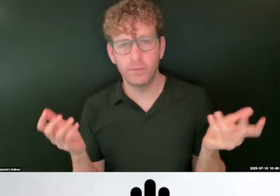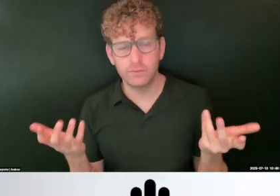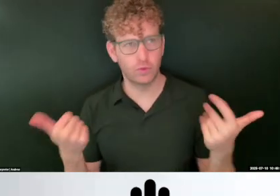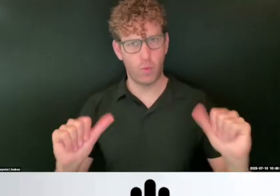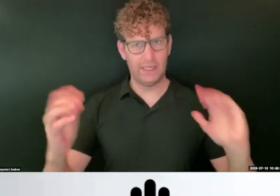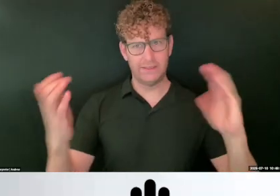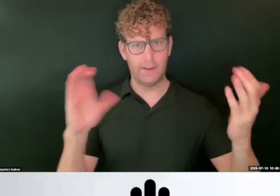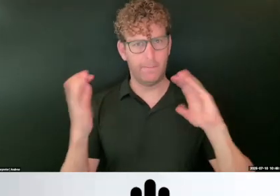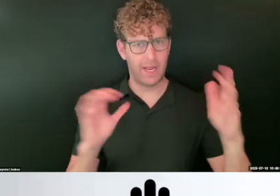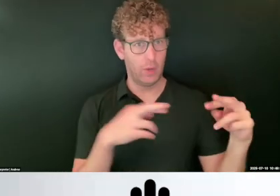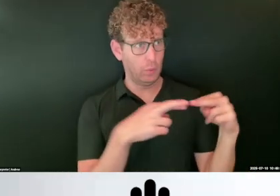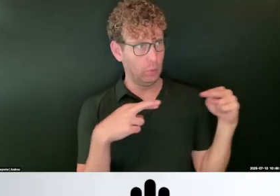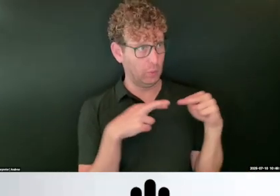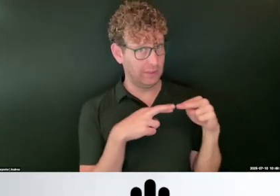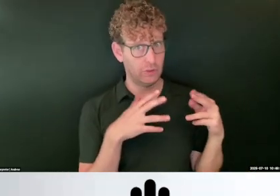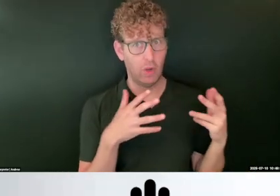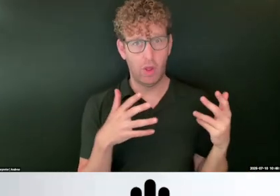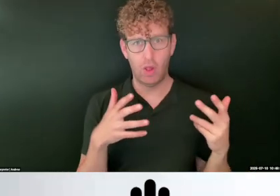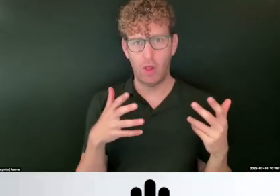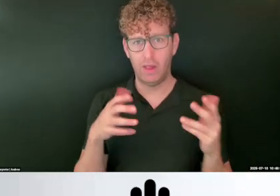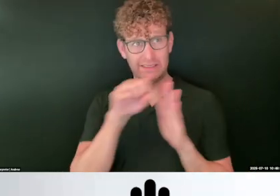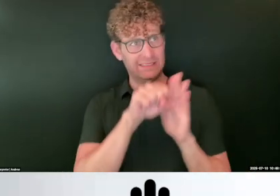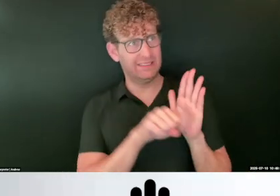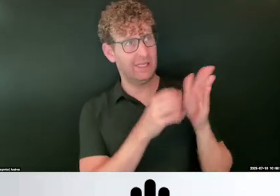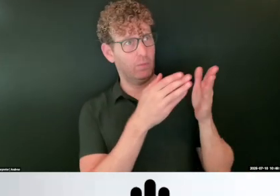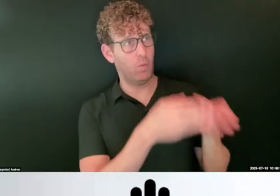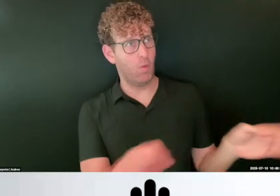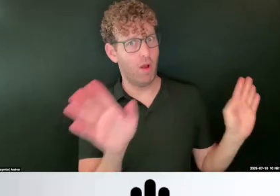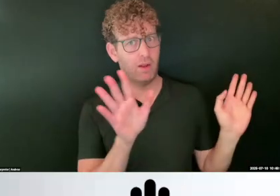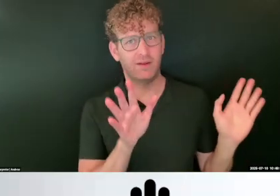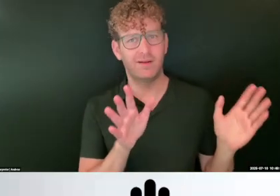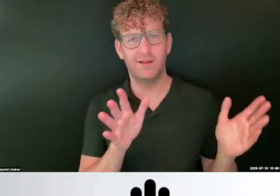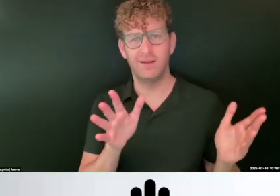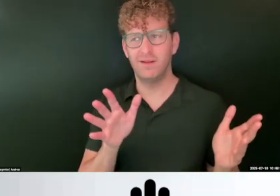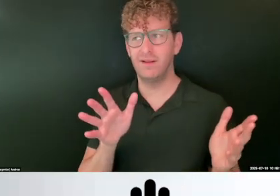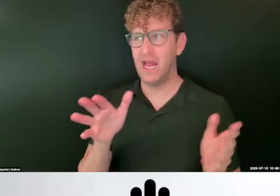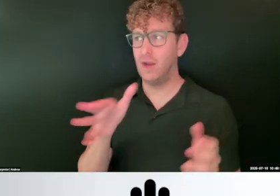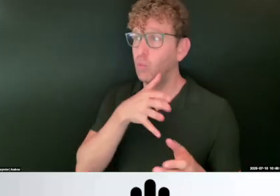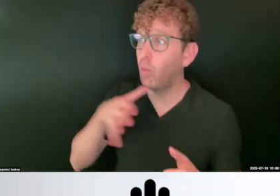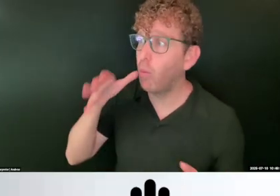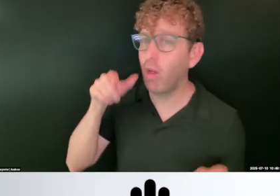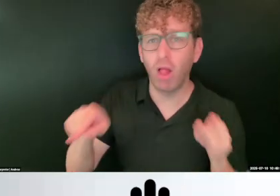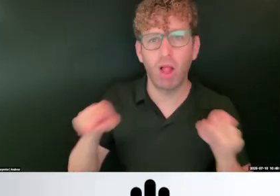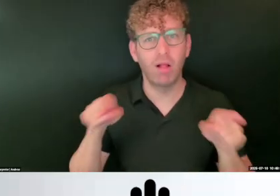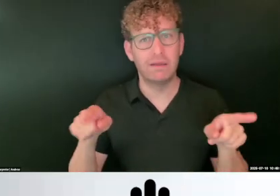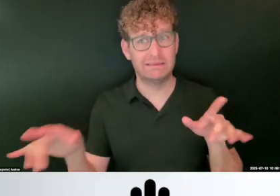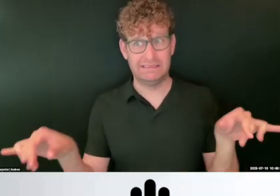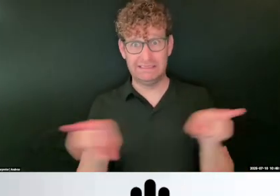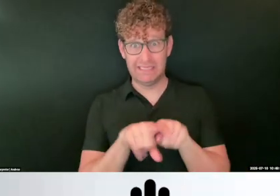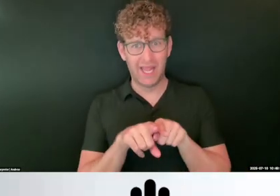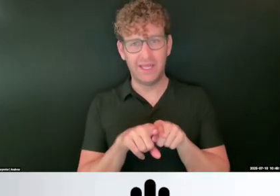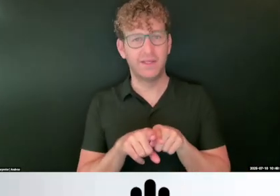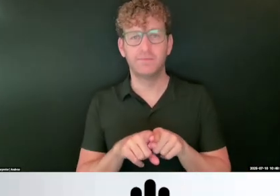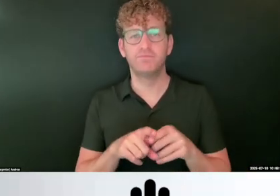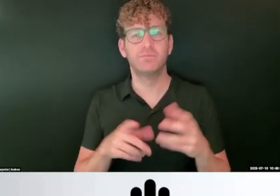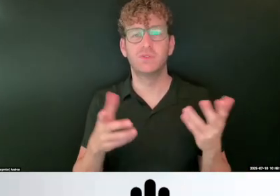the same, it's kind of just a comparative error because you're comparing very different